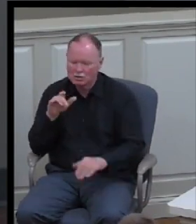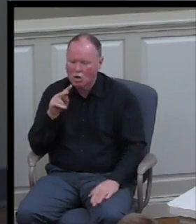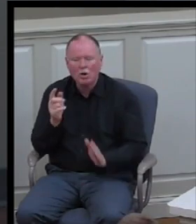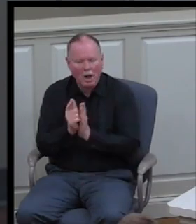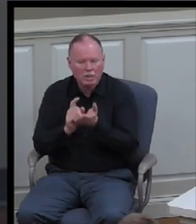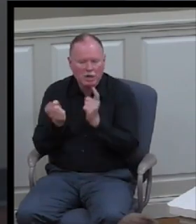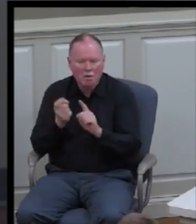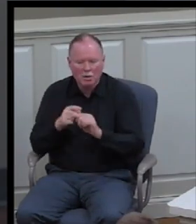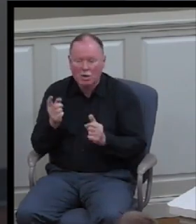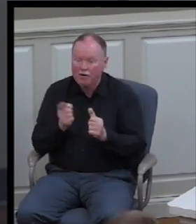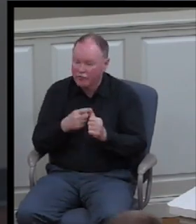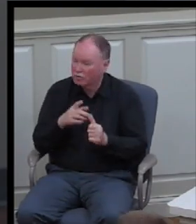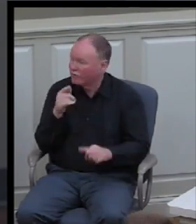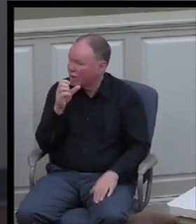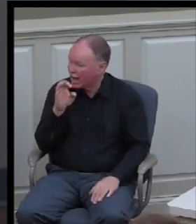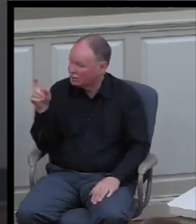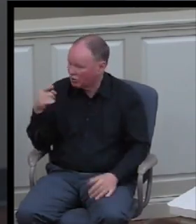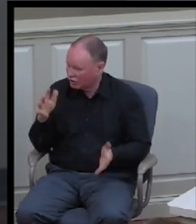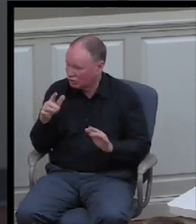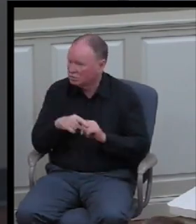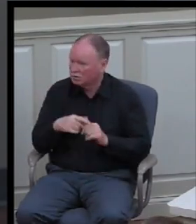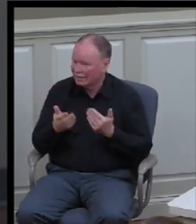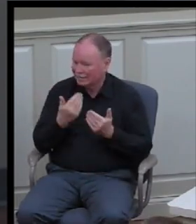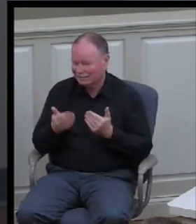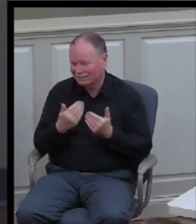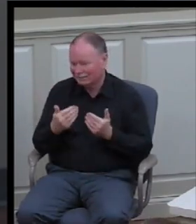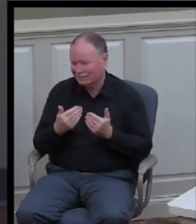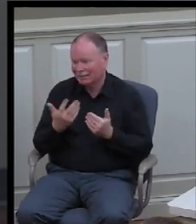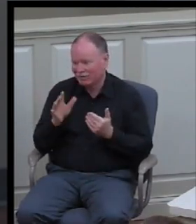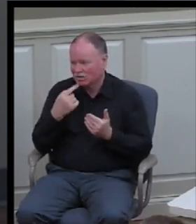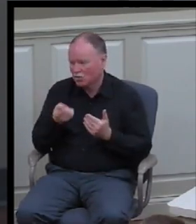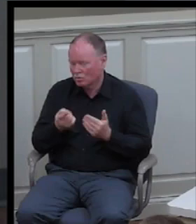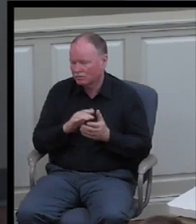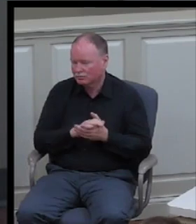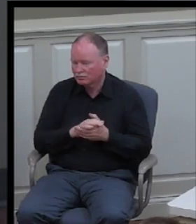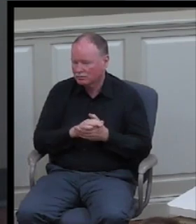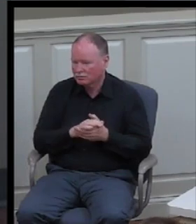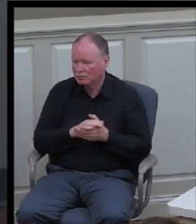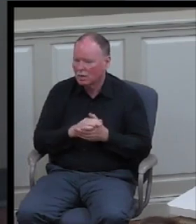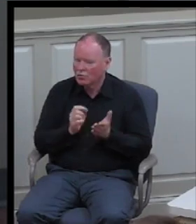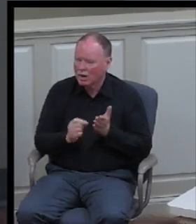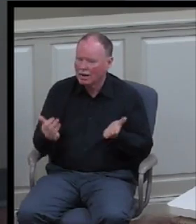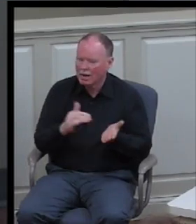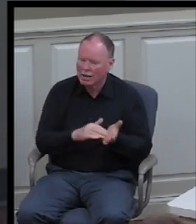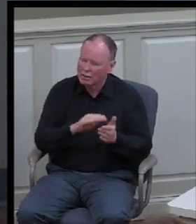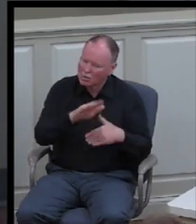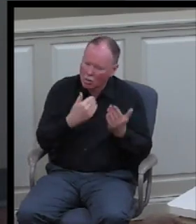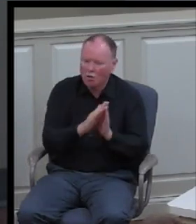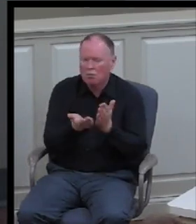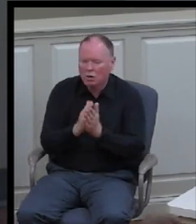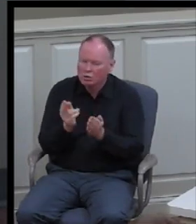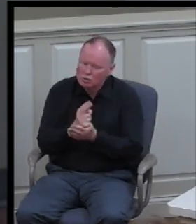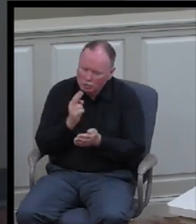ordinance. The first phase that you guys did was the easy stuff, as I mentioned. We're rewriting the whole book,